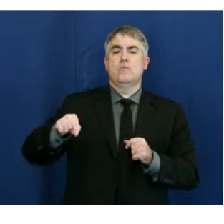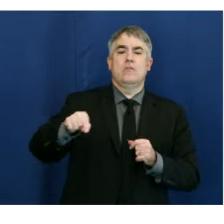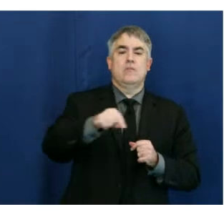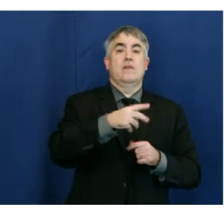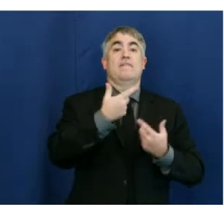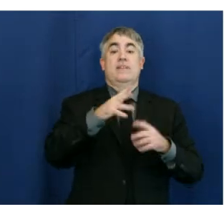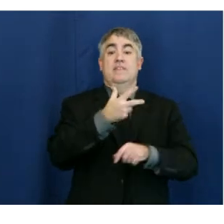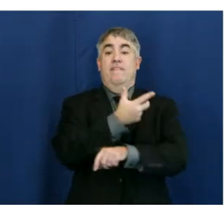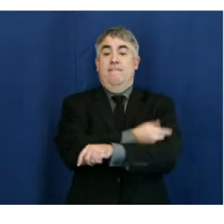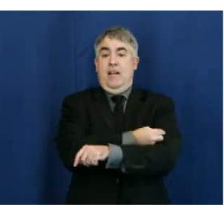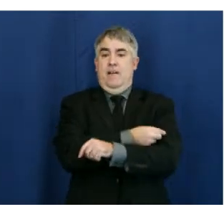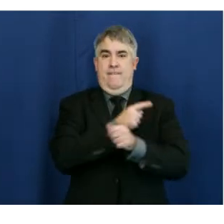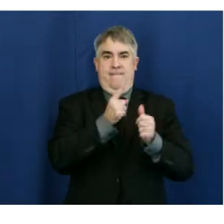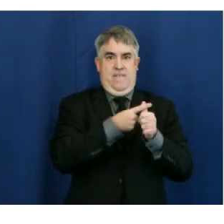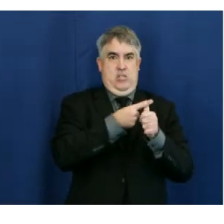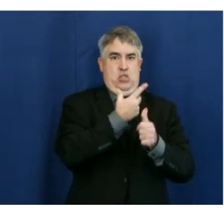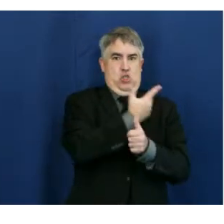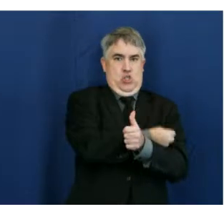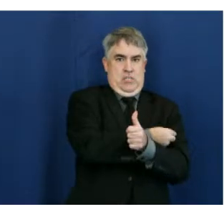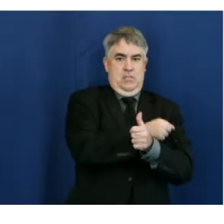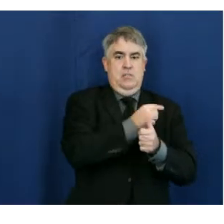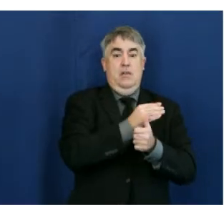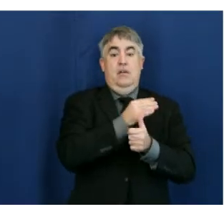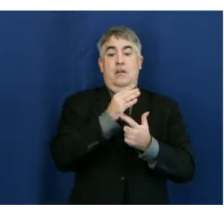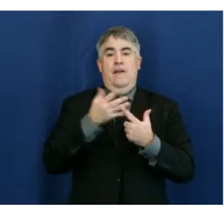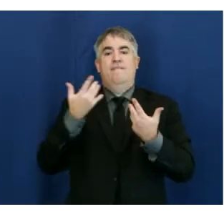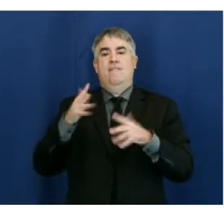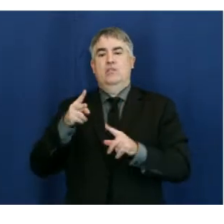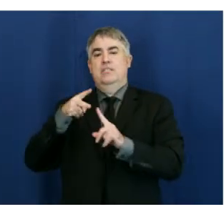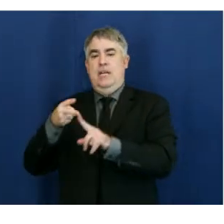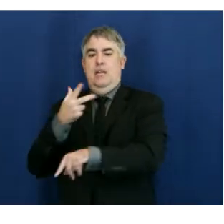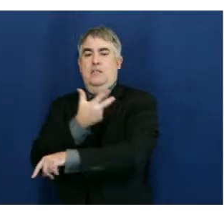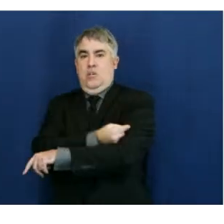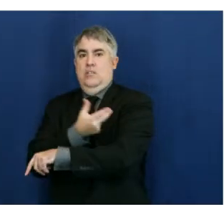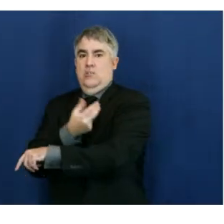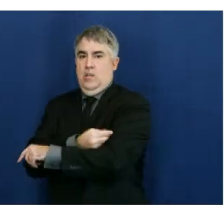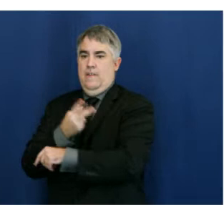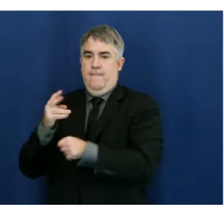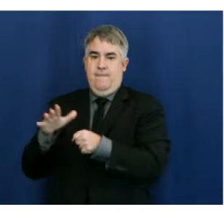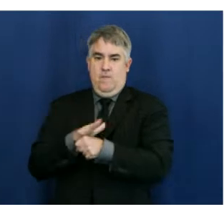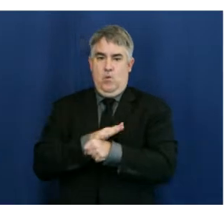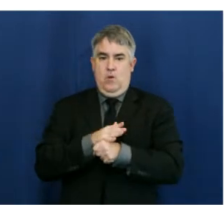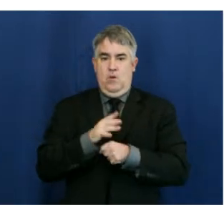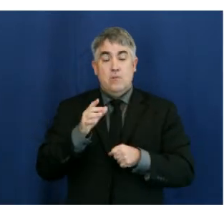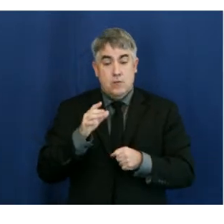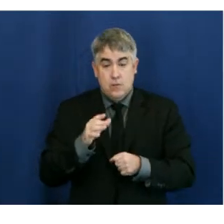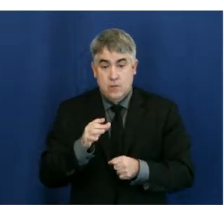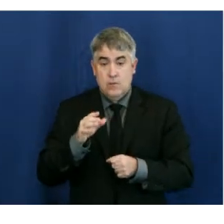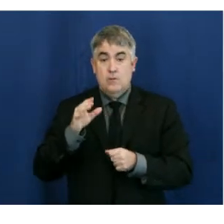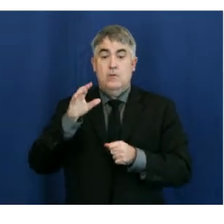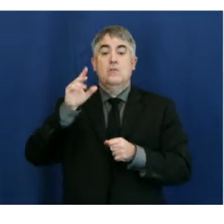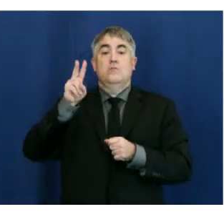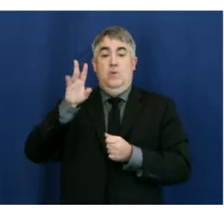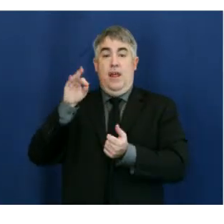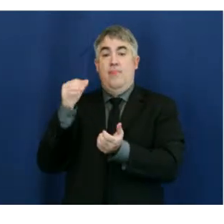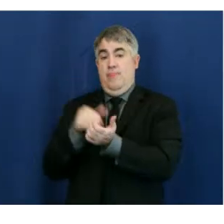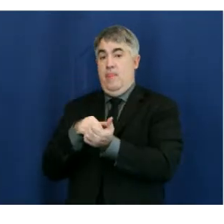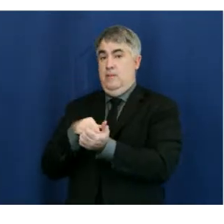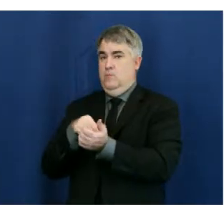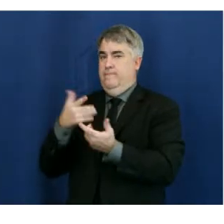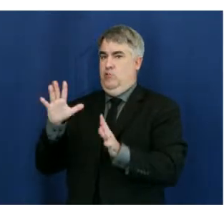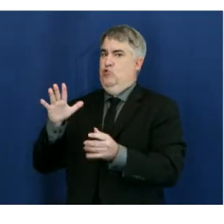Their first shot, fully vaccinated there at 29,158, represents those individuals who received a second